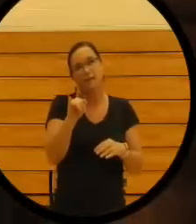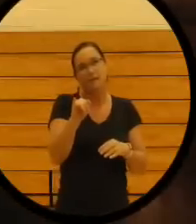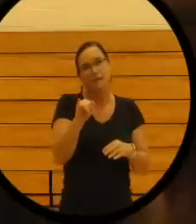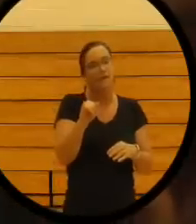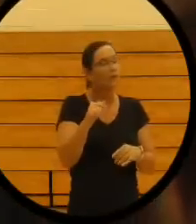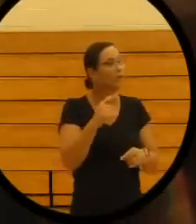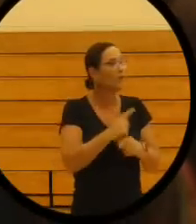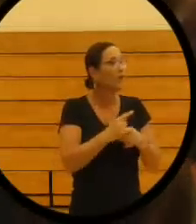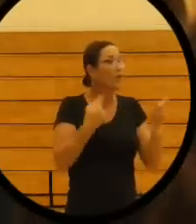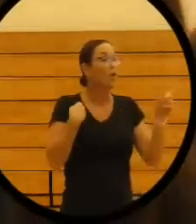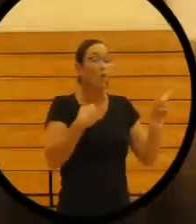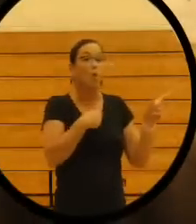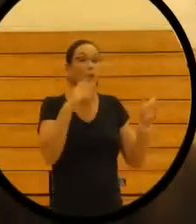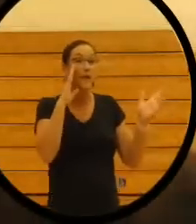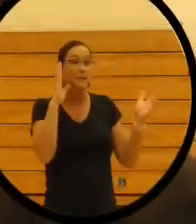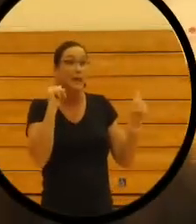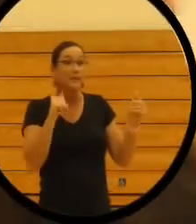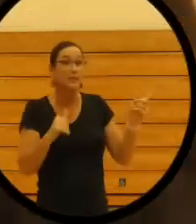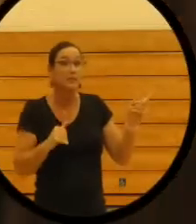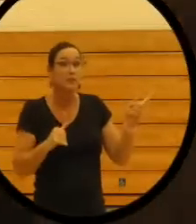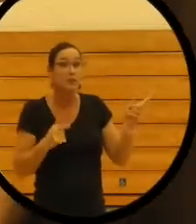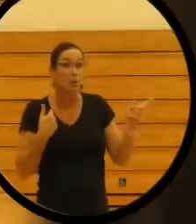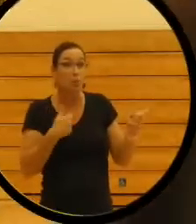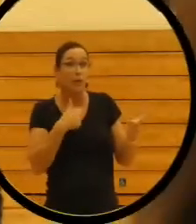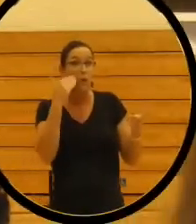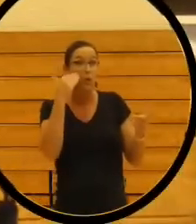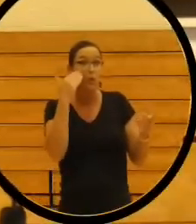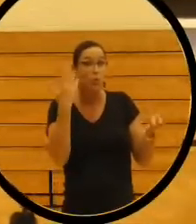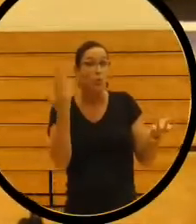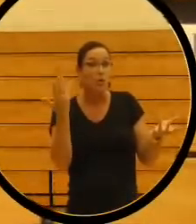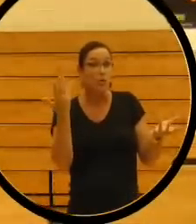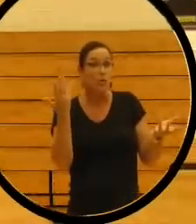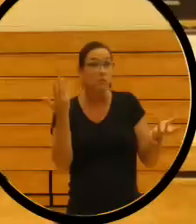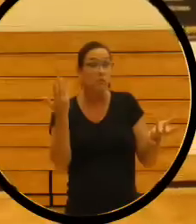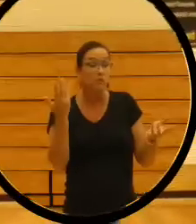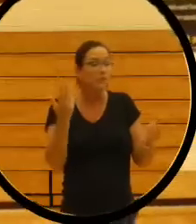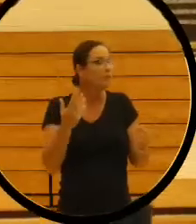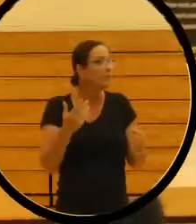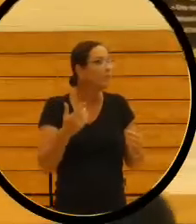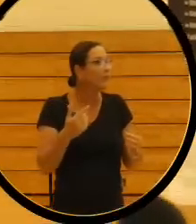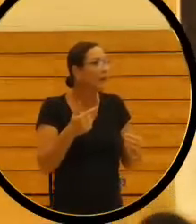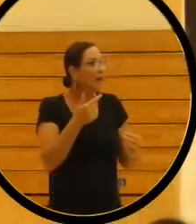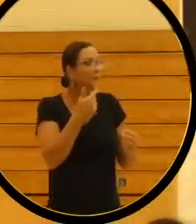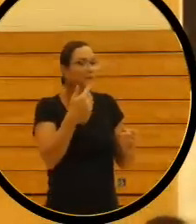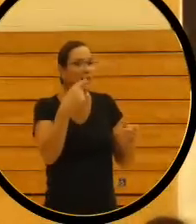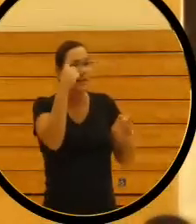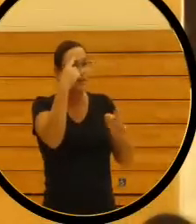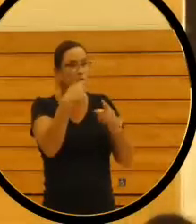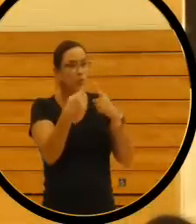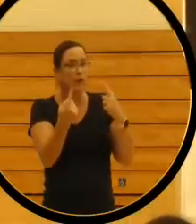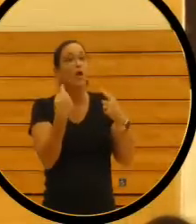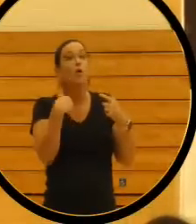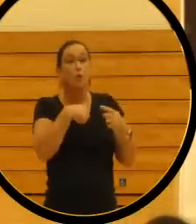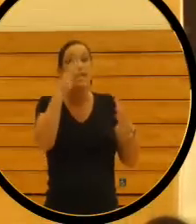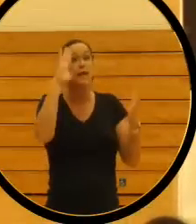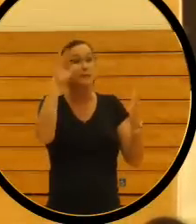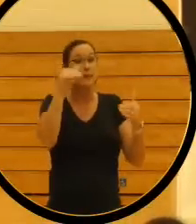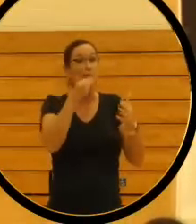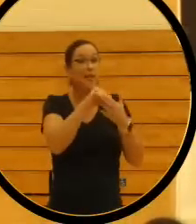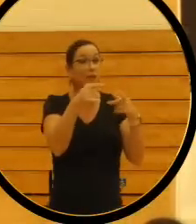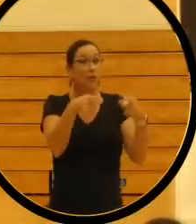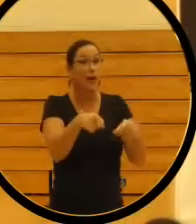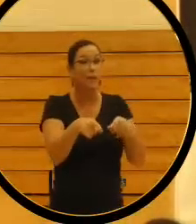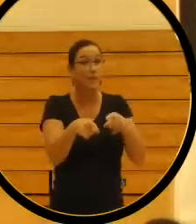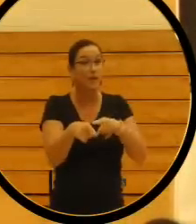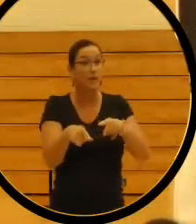We expected it to come out there, or we did, yes. I'm saying I disagree. We expected it to come out